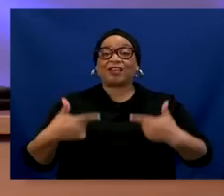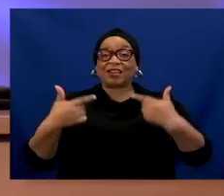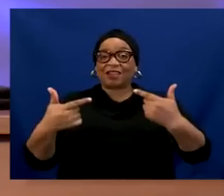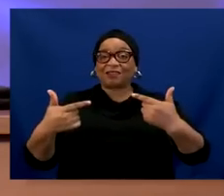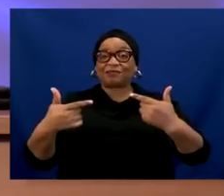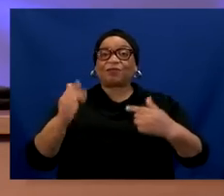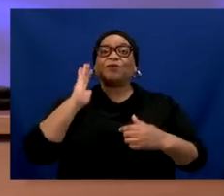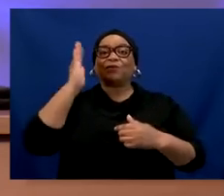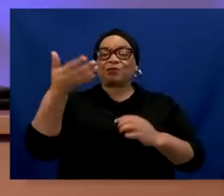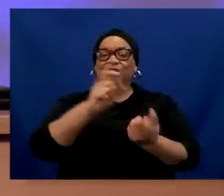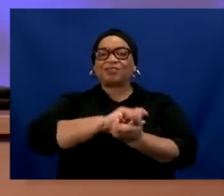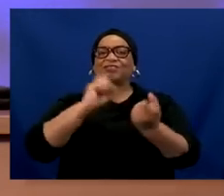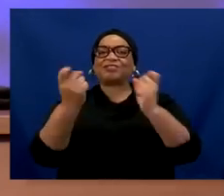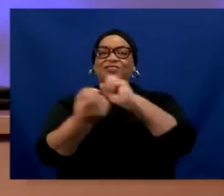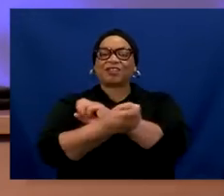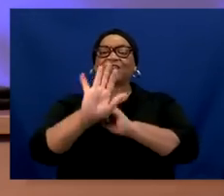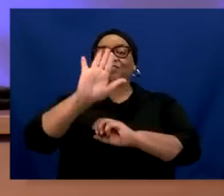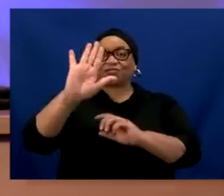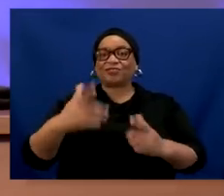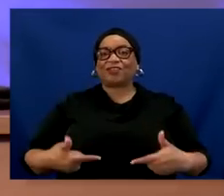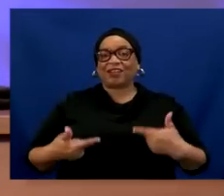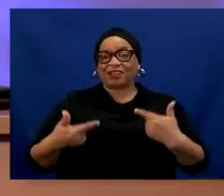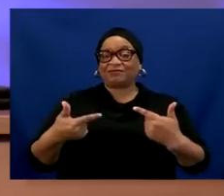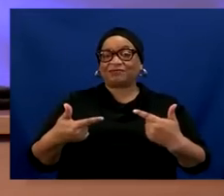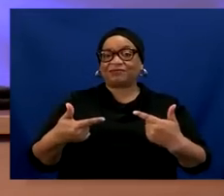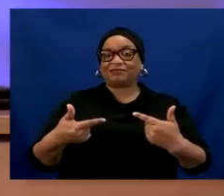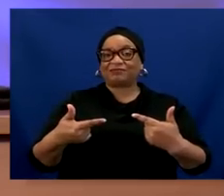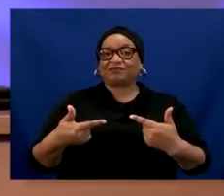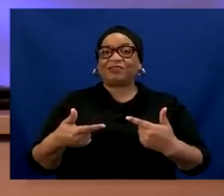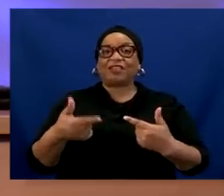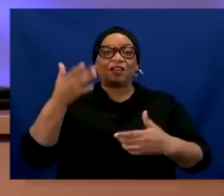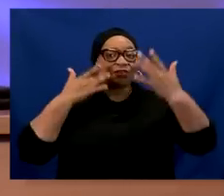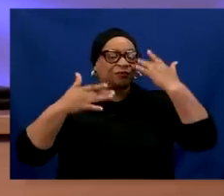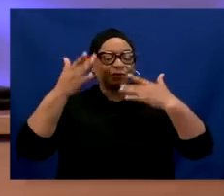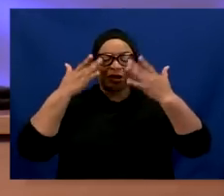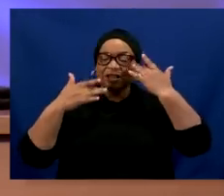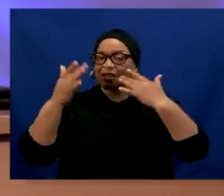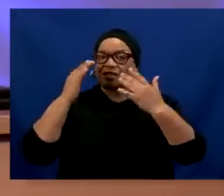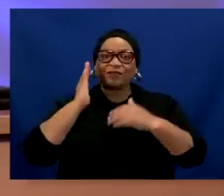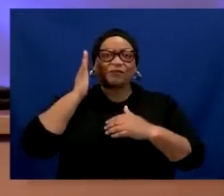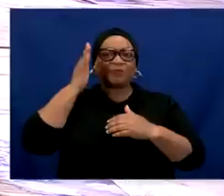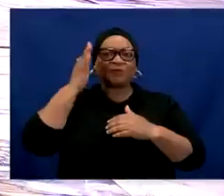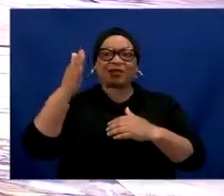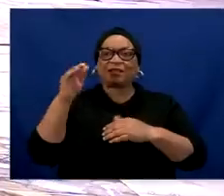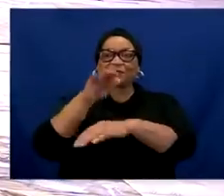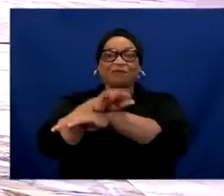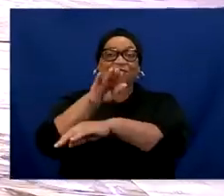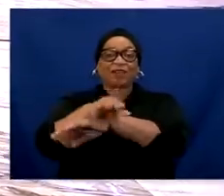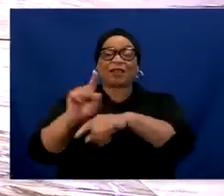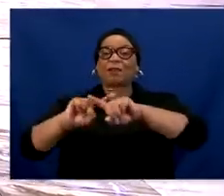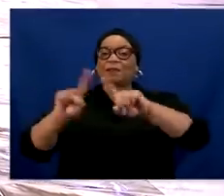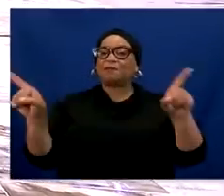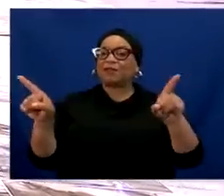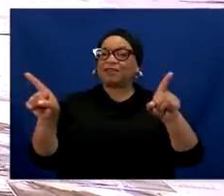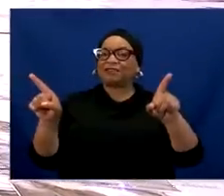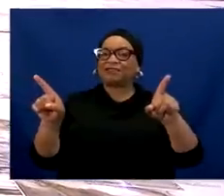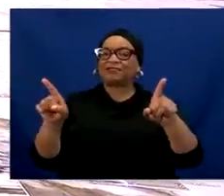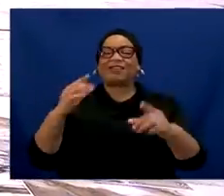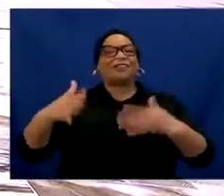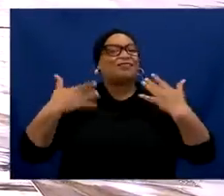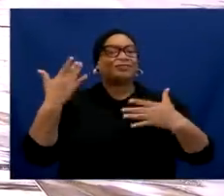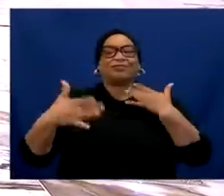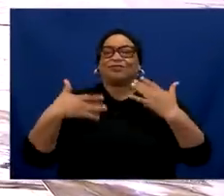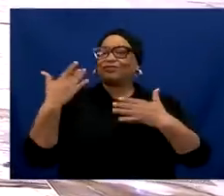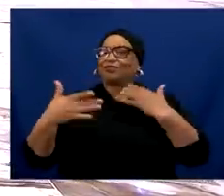Is there anybody who's ever gotten a word that lets you know weeping may endure for a night, but joy comes in the morning? Is there anybody who ever got